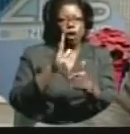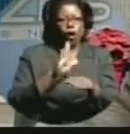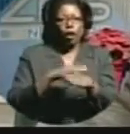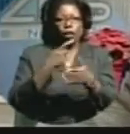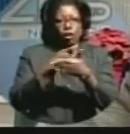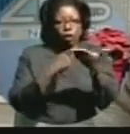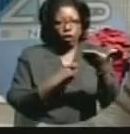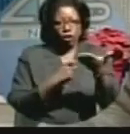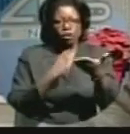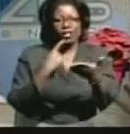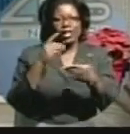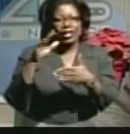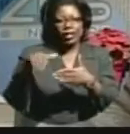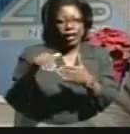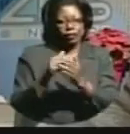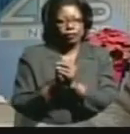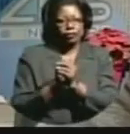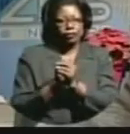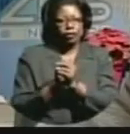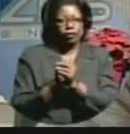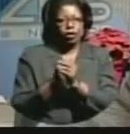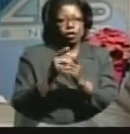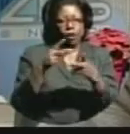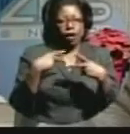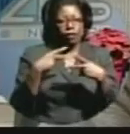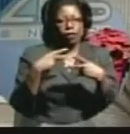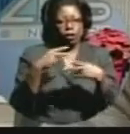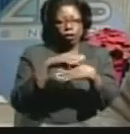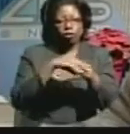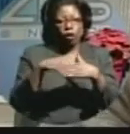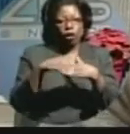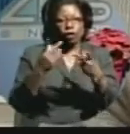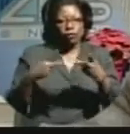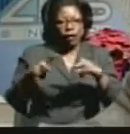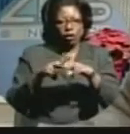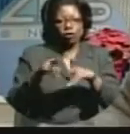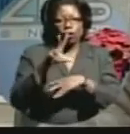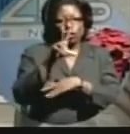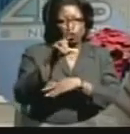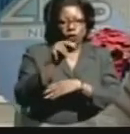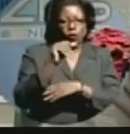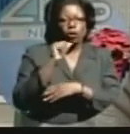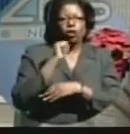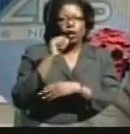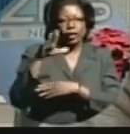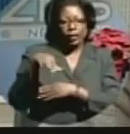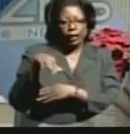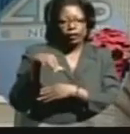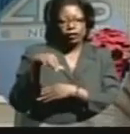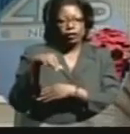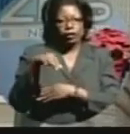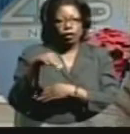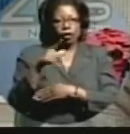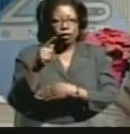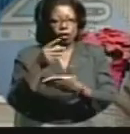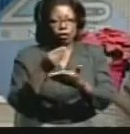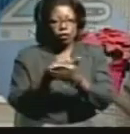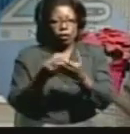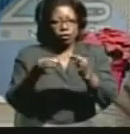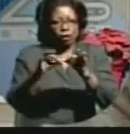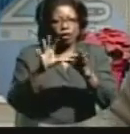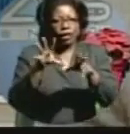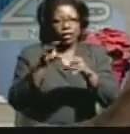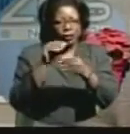as yet. The answer is no. No dollar value. No dollar value, because the principle has not been accepted. See, short